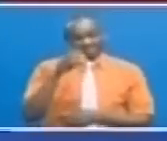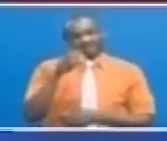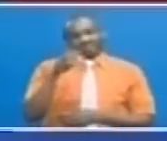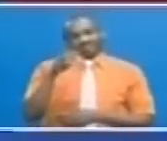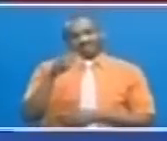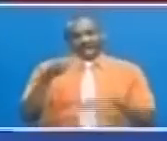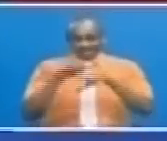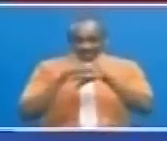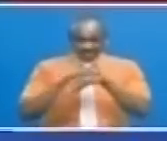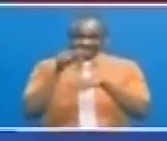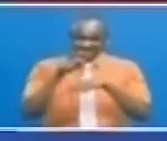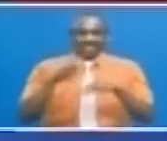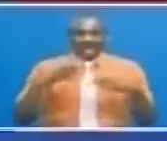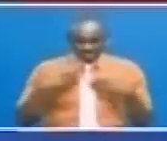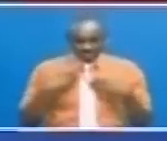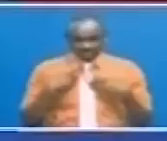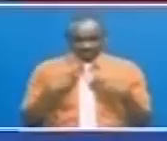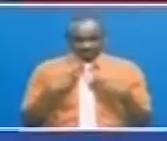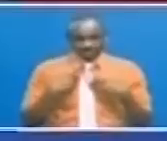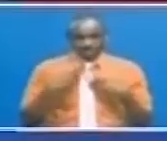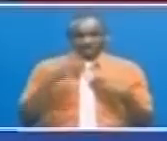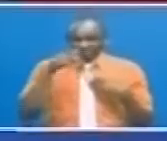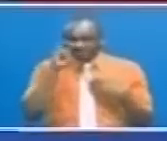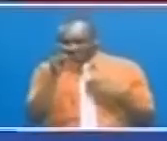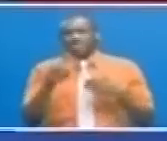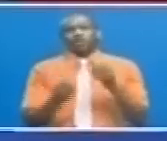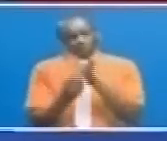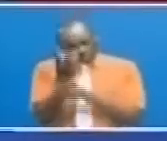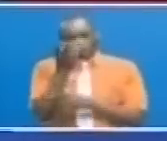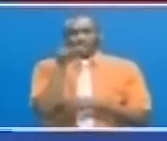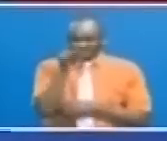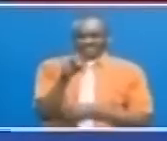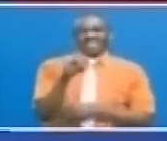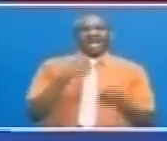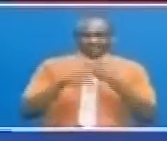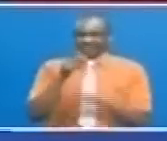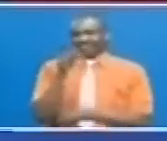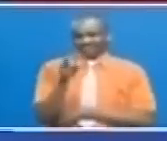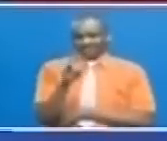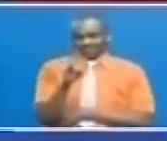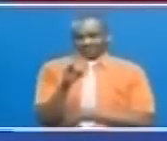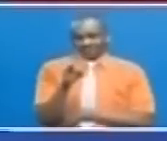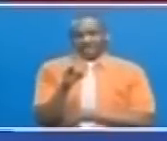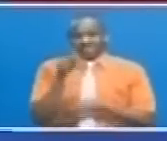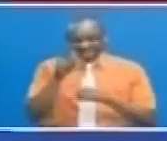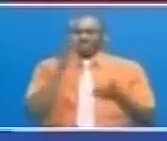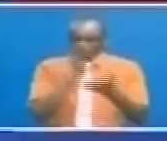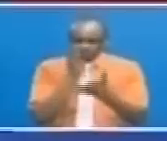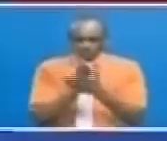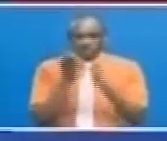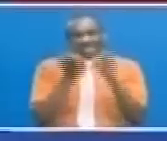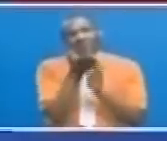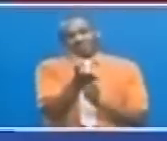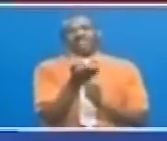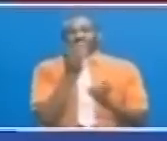has appreciated and noted the potential growth of this event, which is on record, and